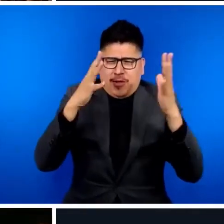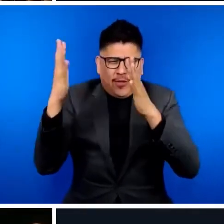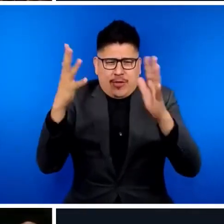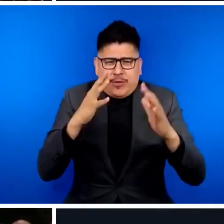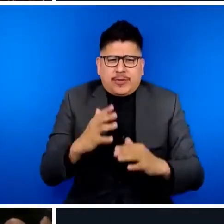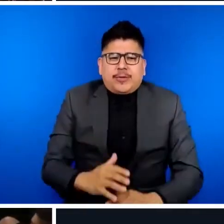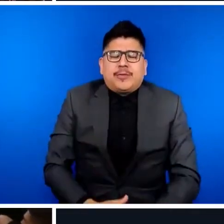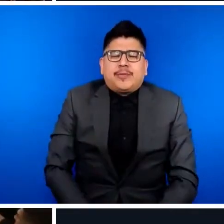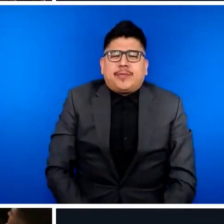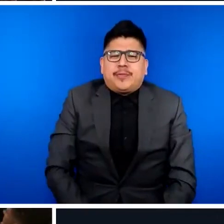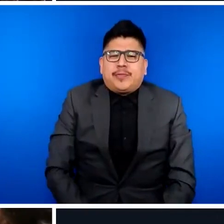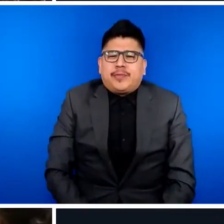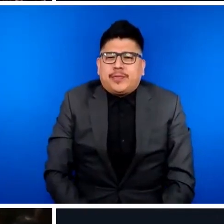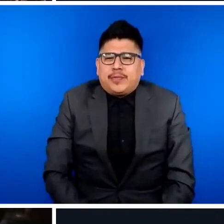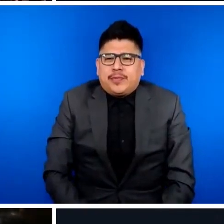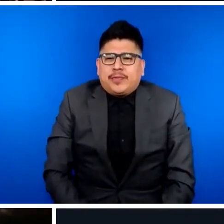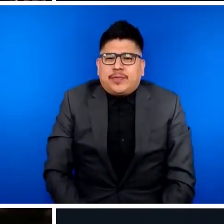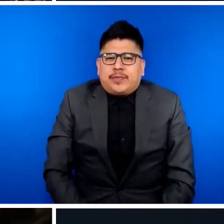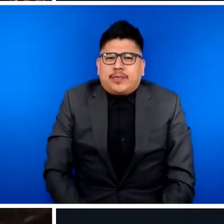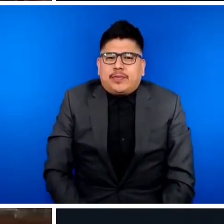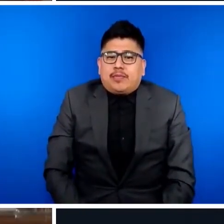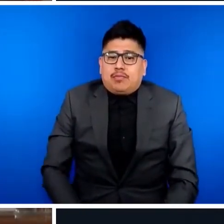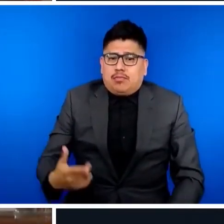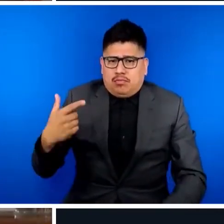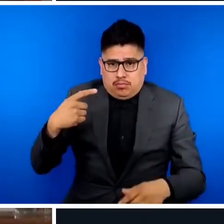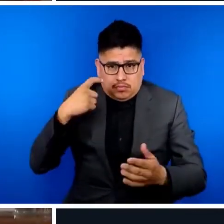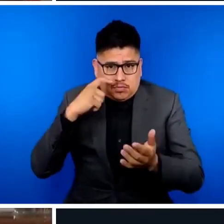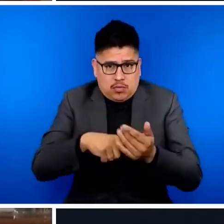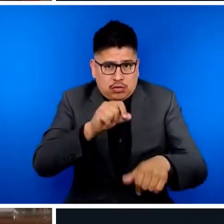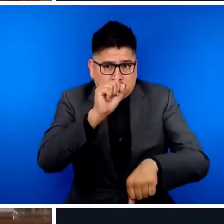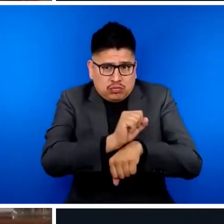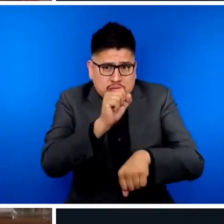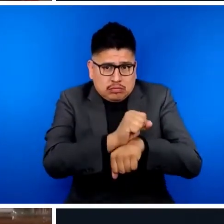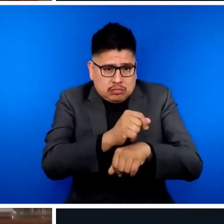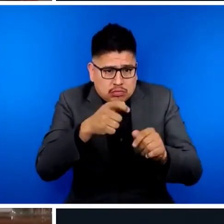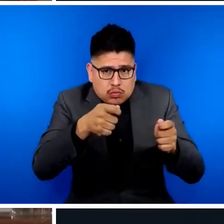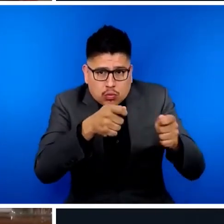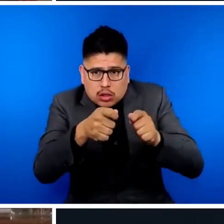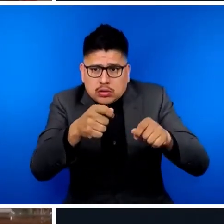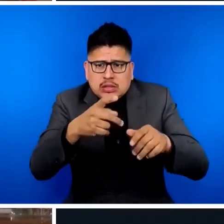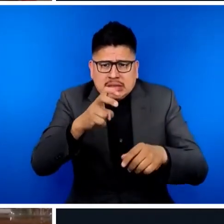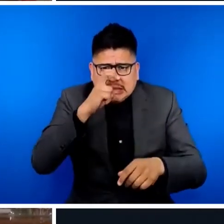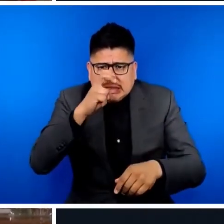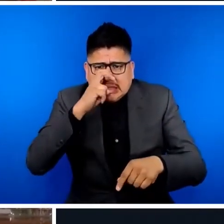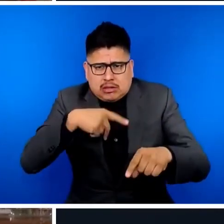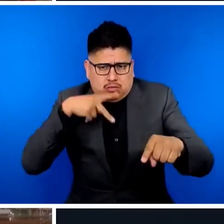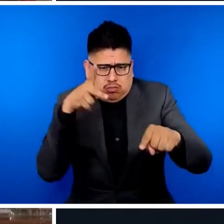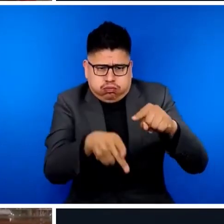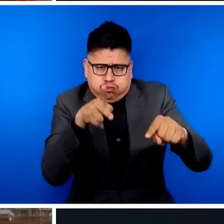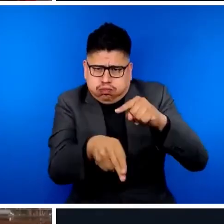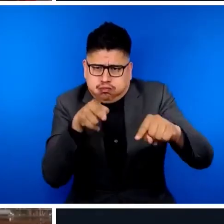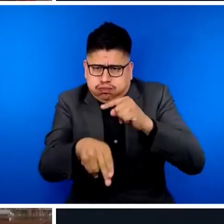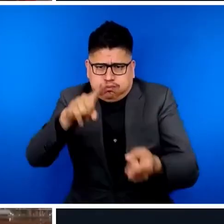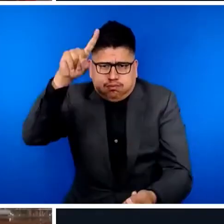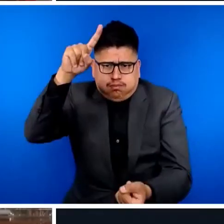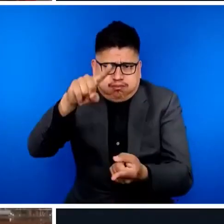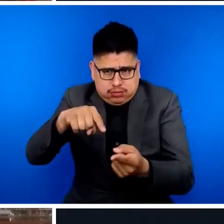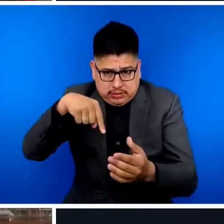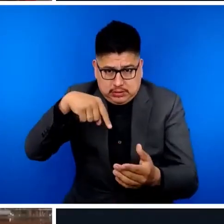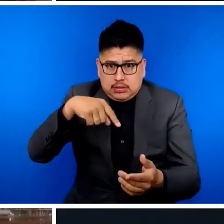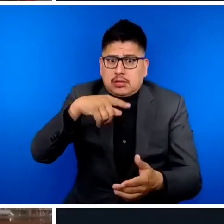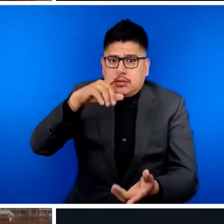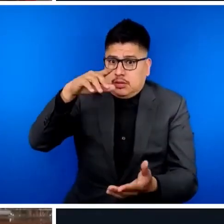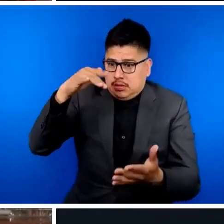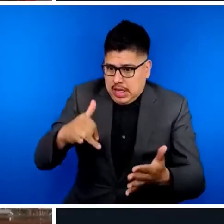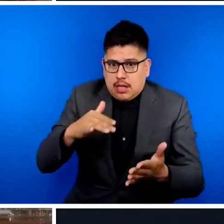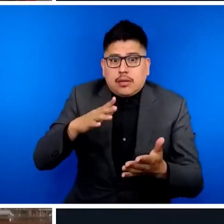We cut a record number of job-killing regulations, and in 1 year we have lifted 2.4 million